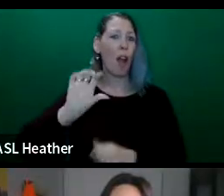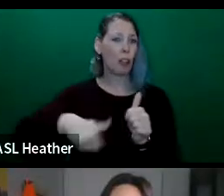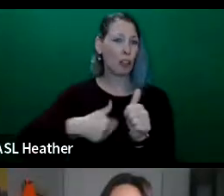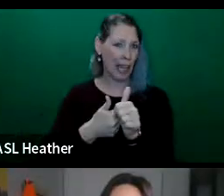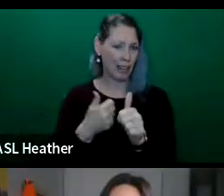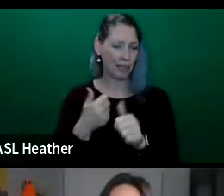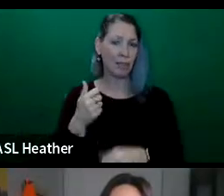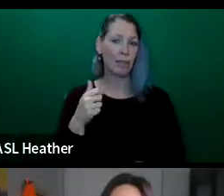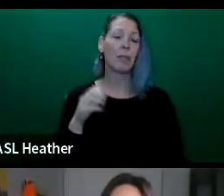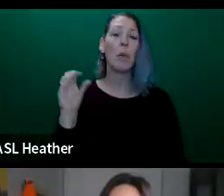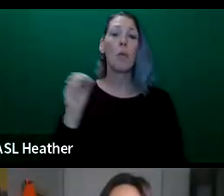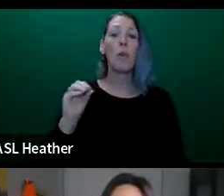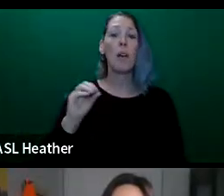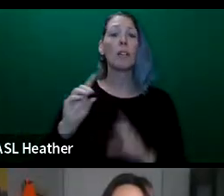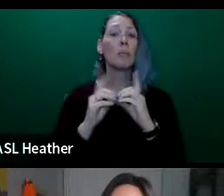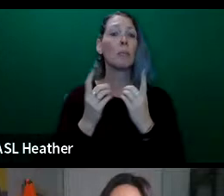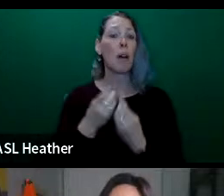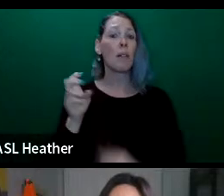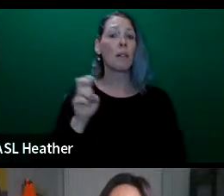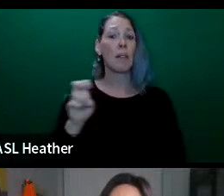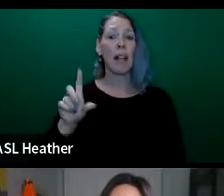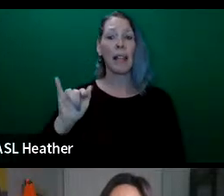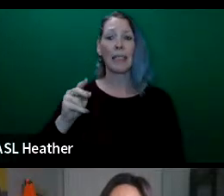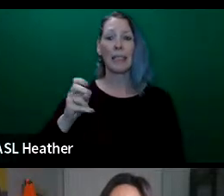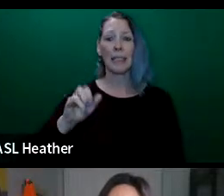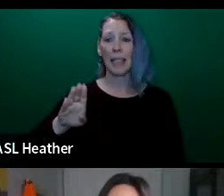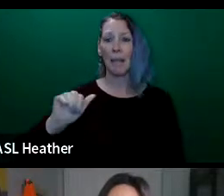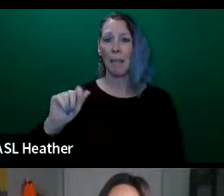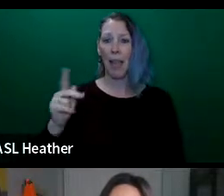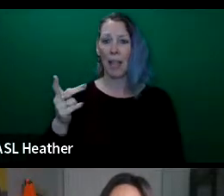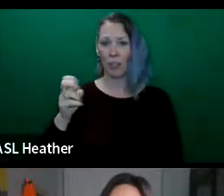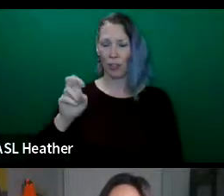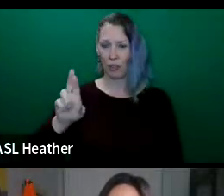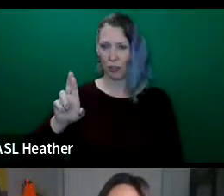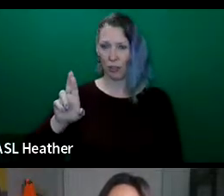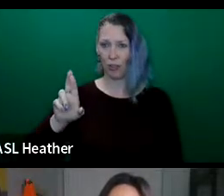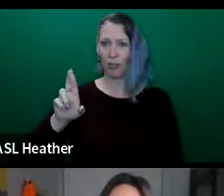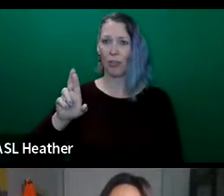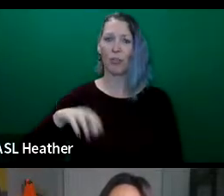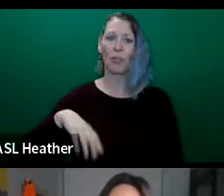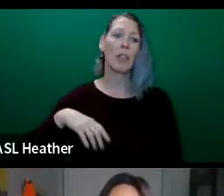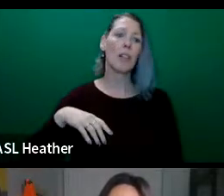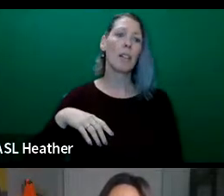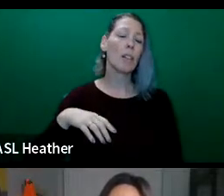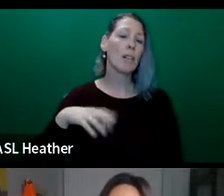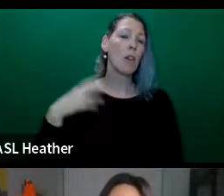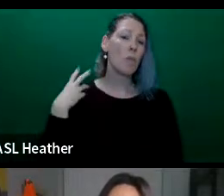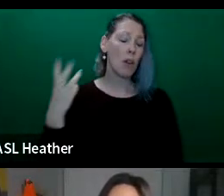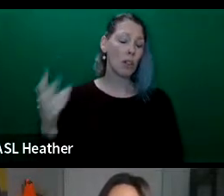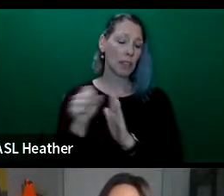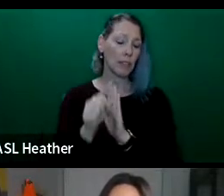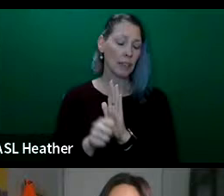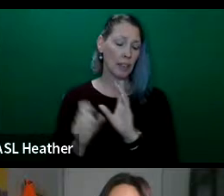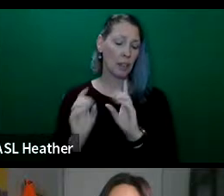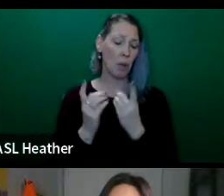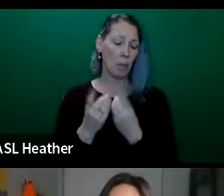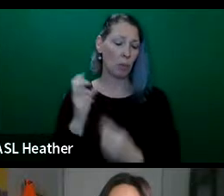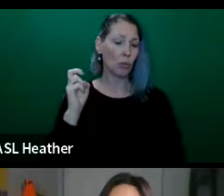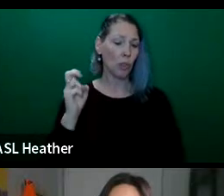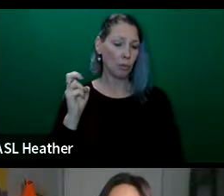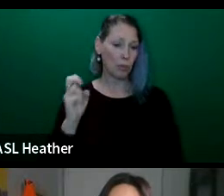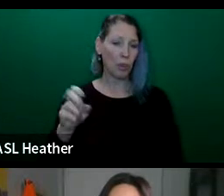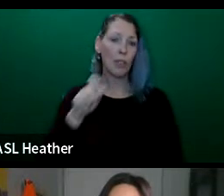the Oregon Department of Transportation, we have Lindsay Baker, Assistant Director of Government and External Relations. From the Washington State Department of